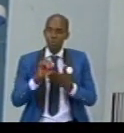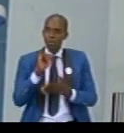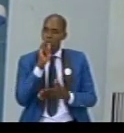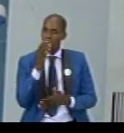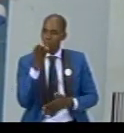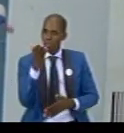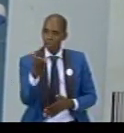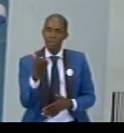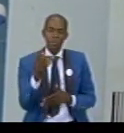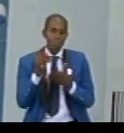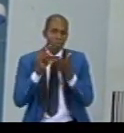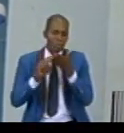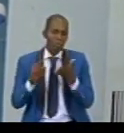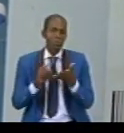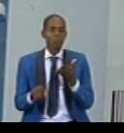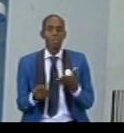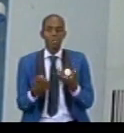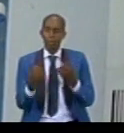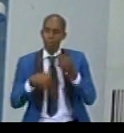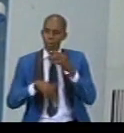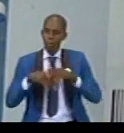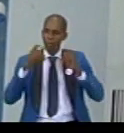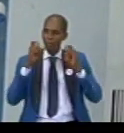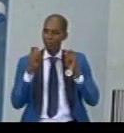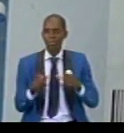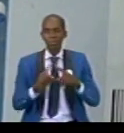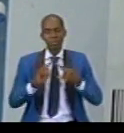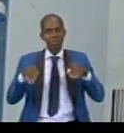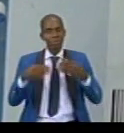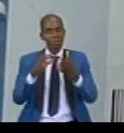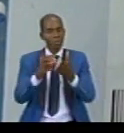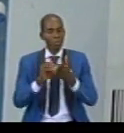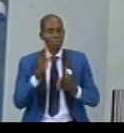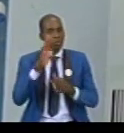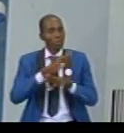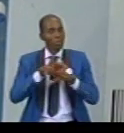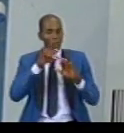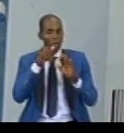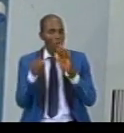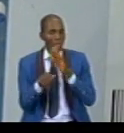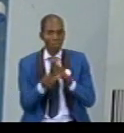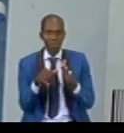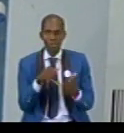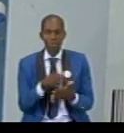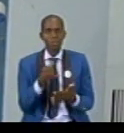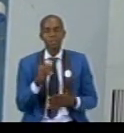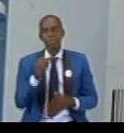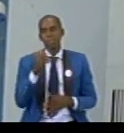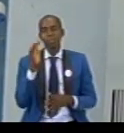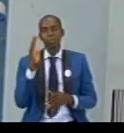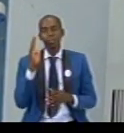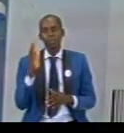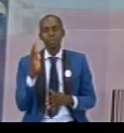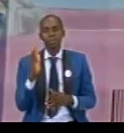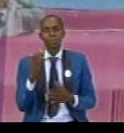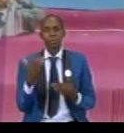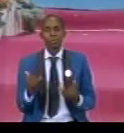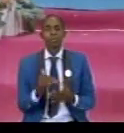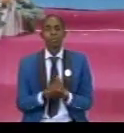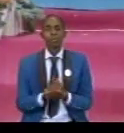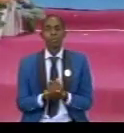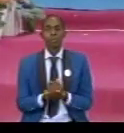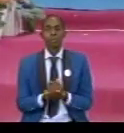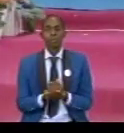up. Come out immediately and testify. Another testimony now. The testimony that we are about to listen